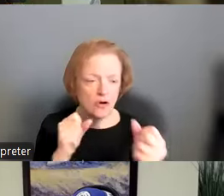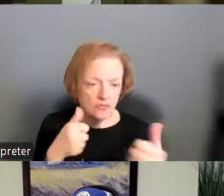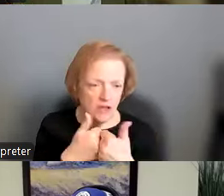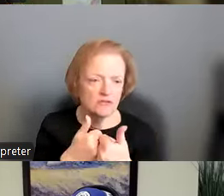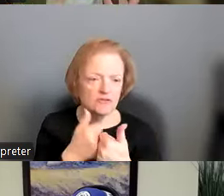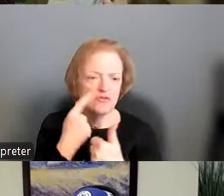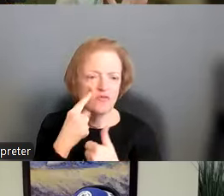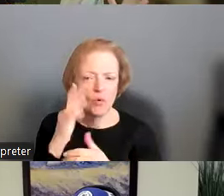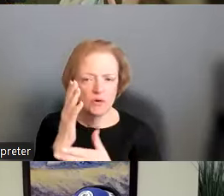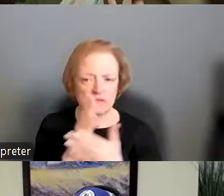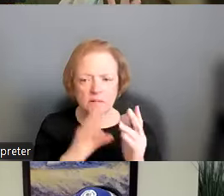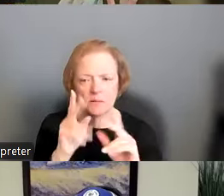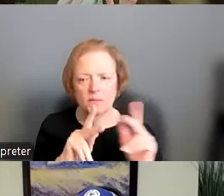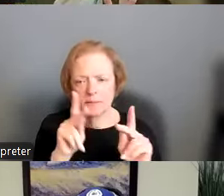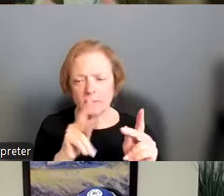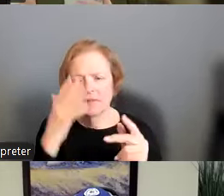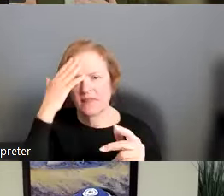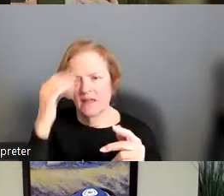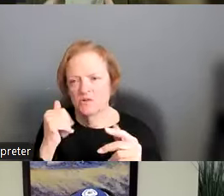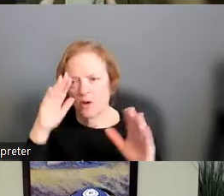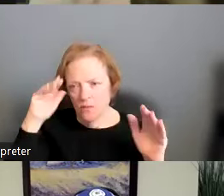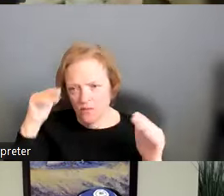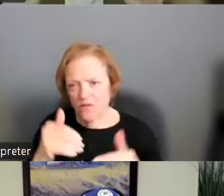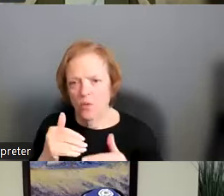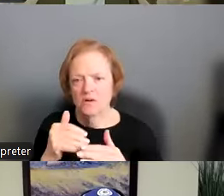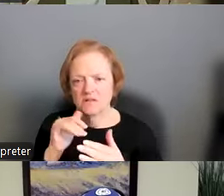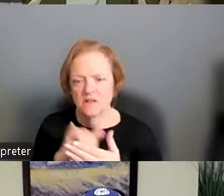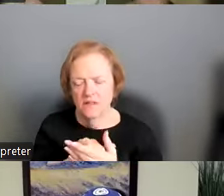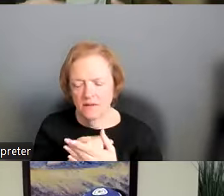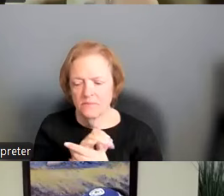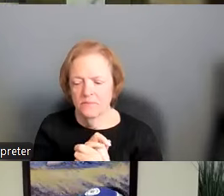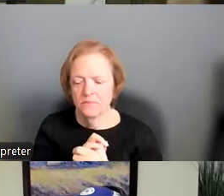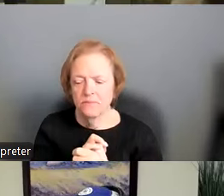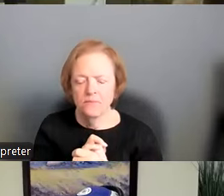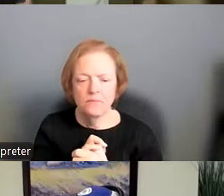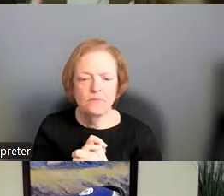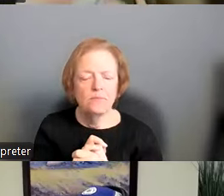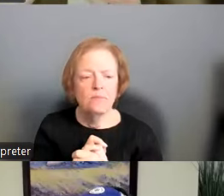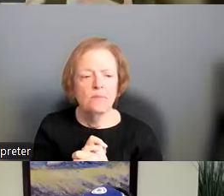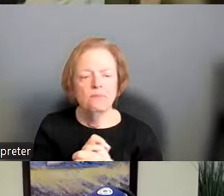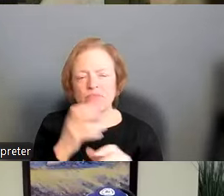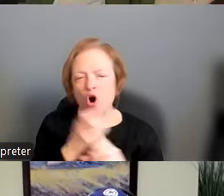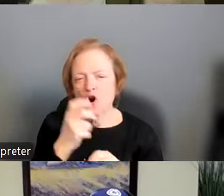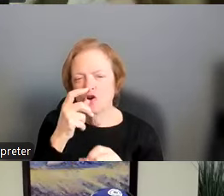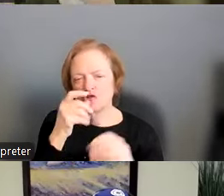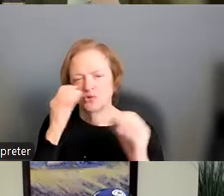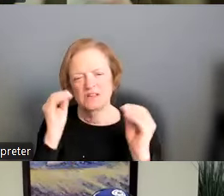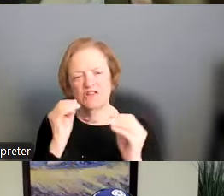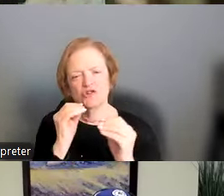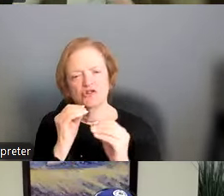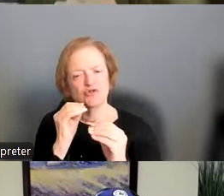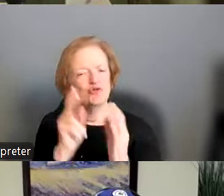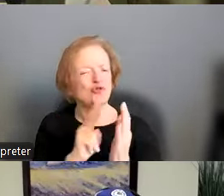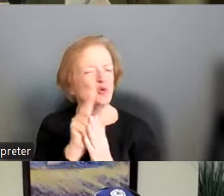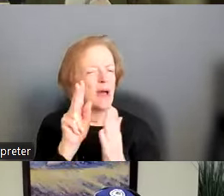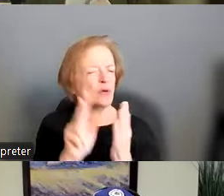people. So that's why we focus so much on it. They'd be very hard to teach in 2 to 3 hours. So we meet with you